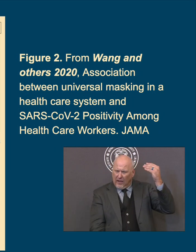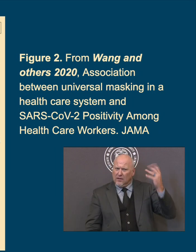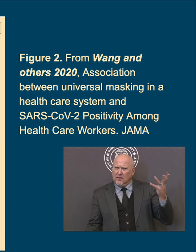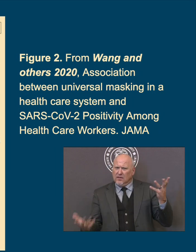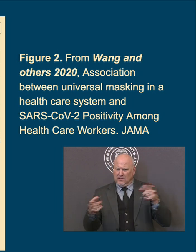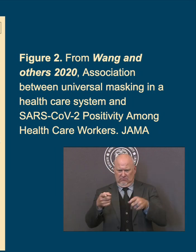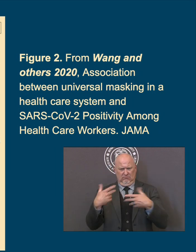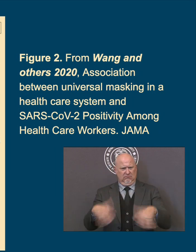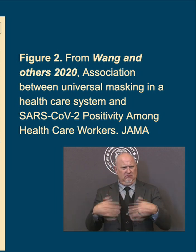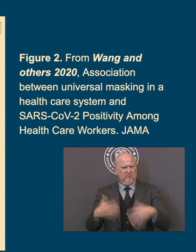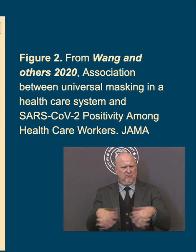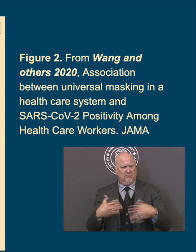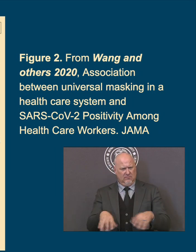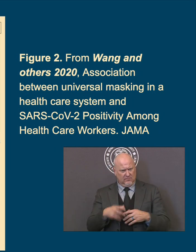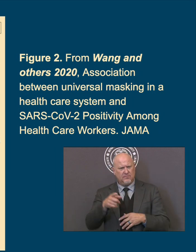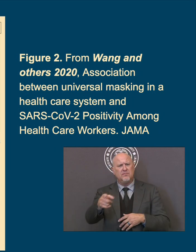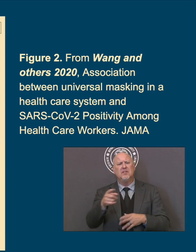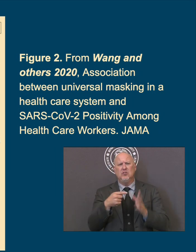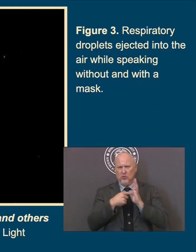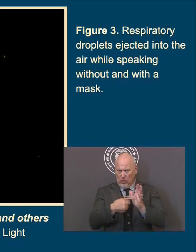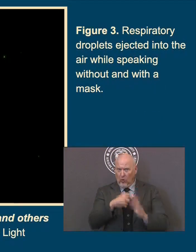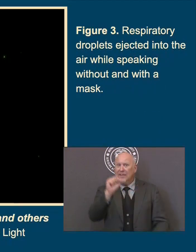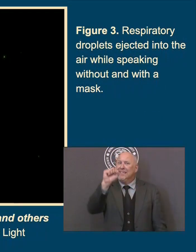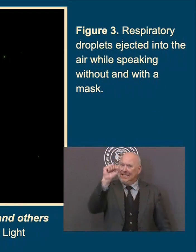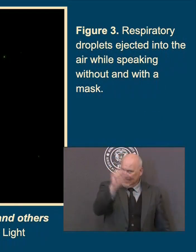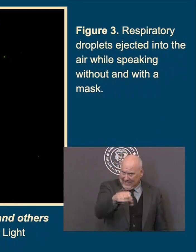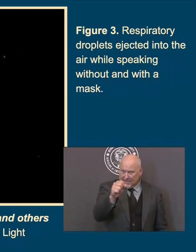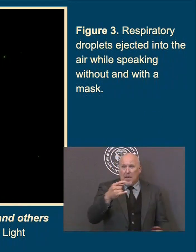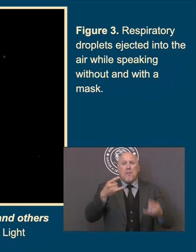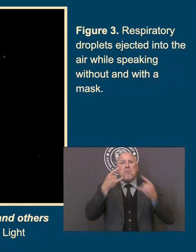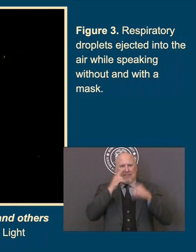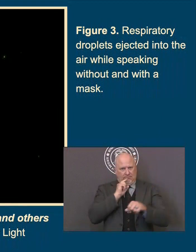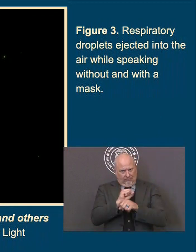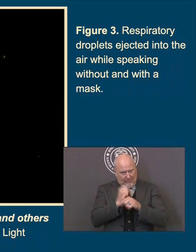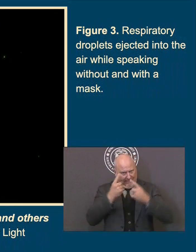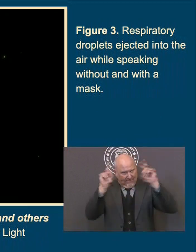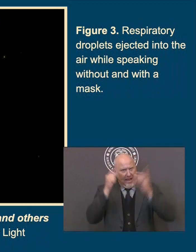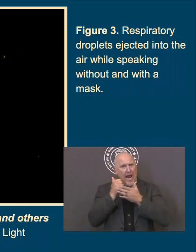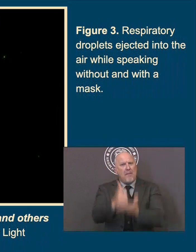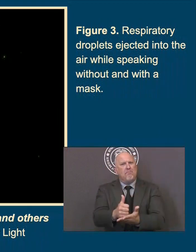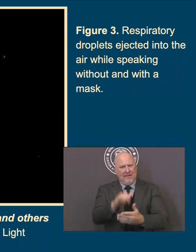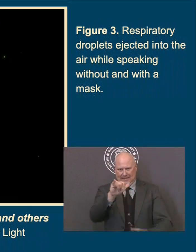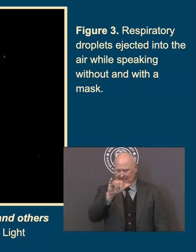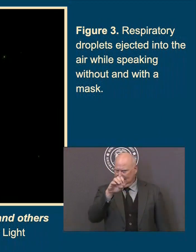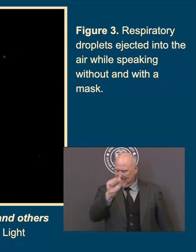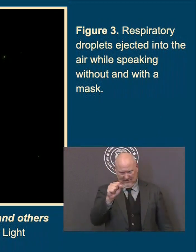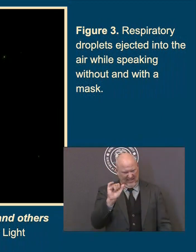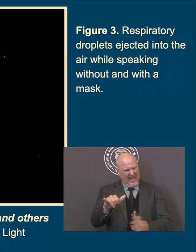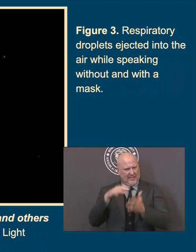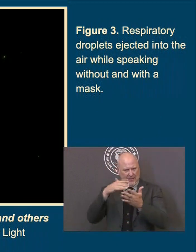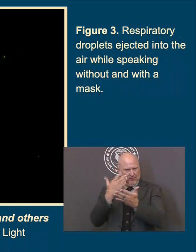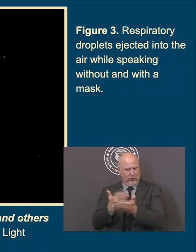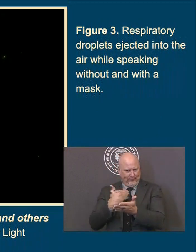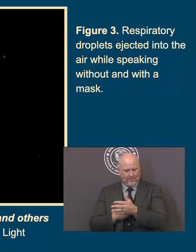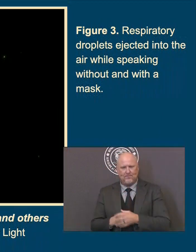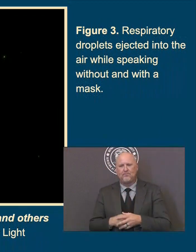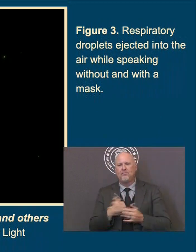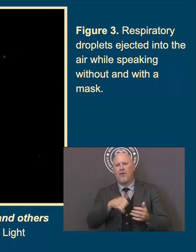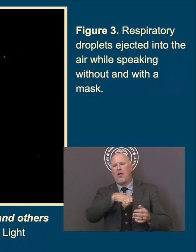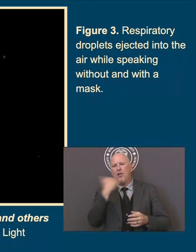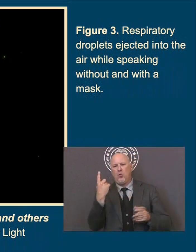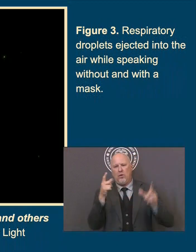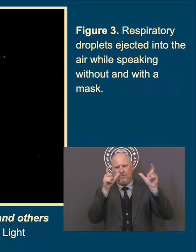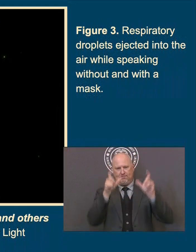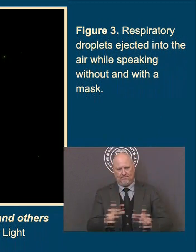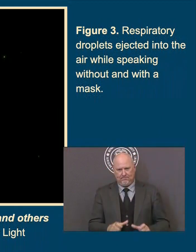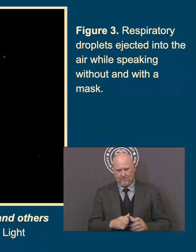were effective. But if you go to the next slide, there's another line of evidence that's been that has recently come out